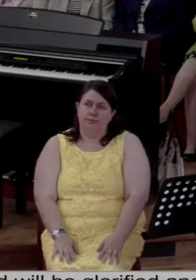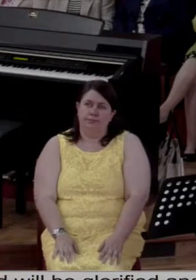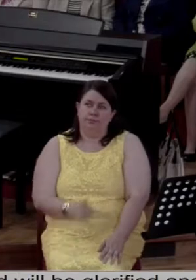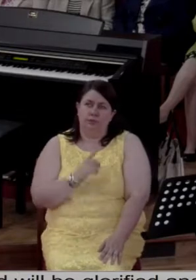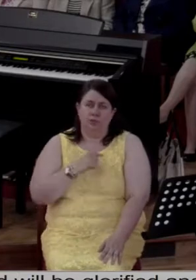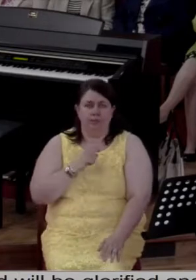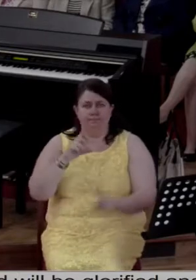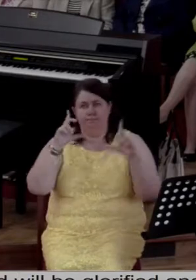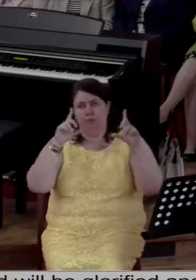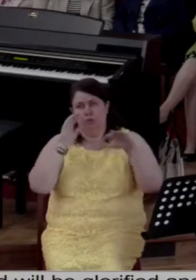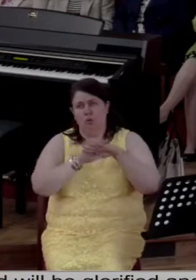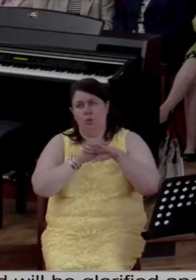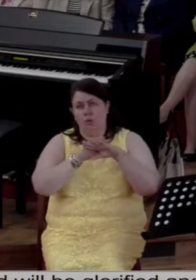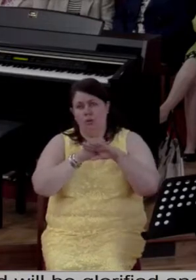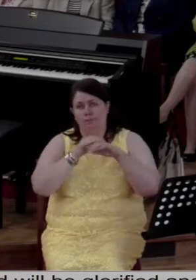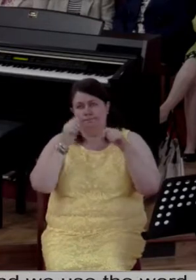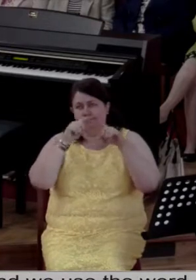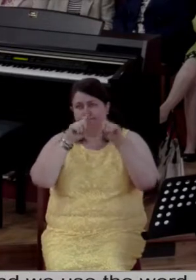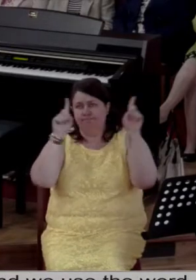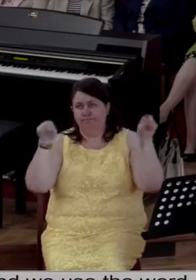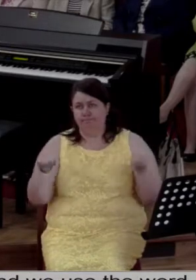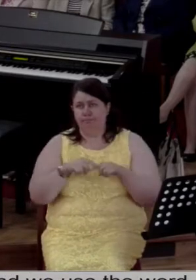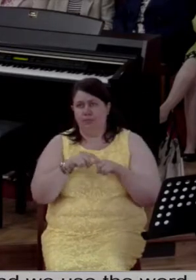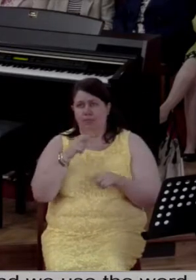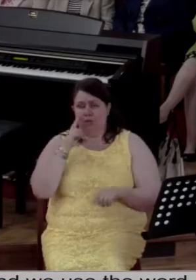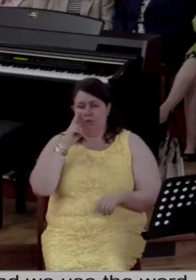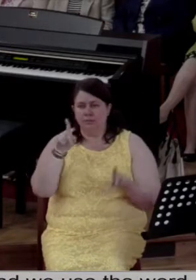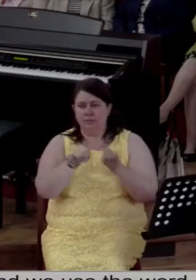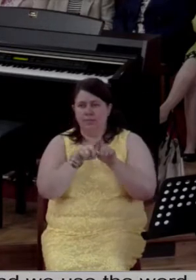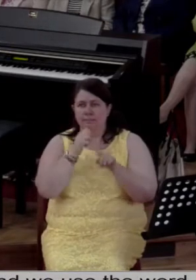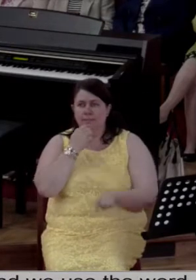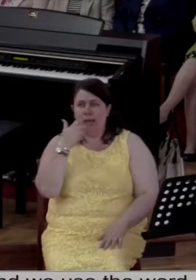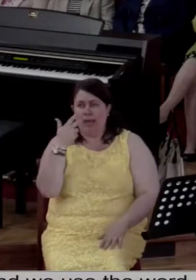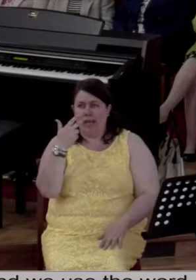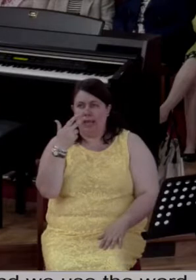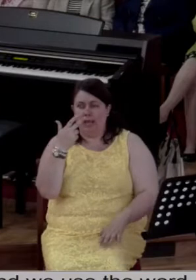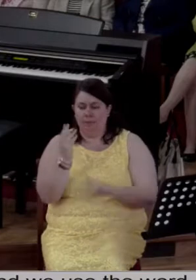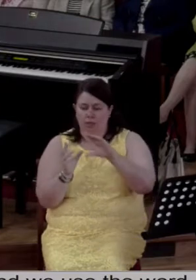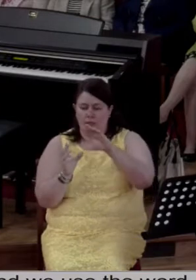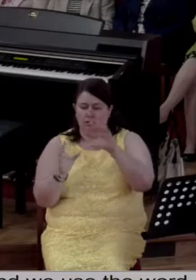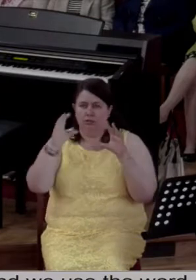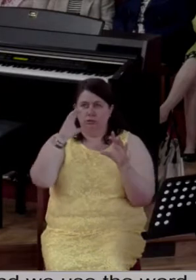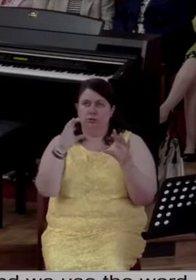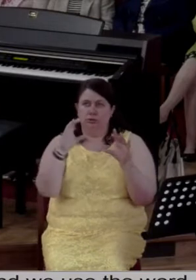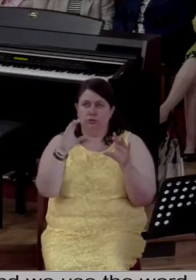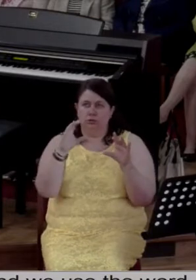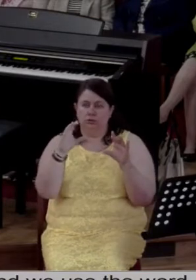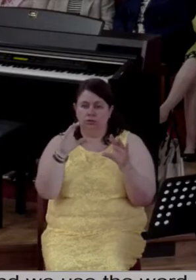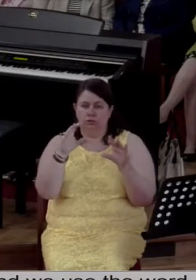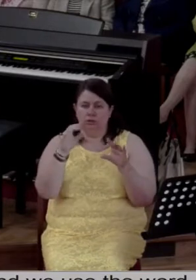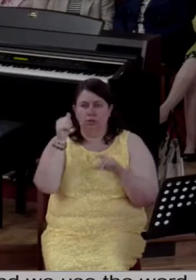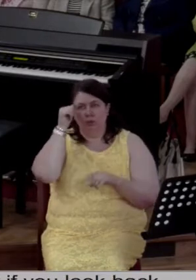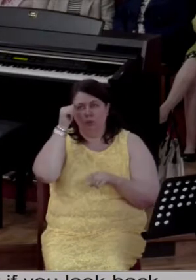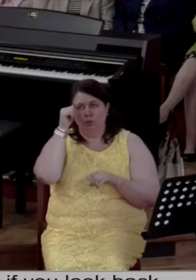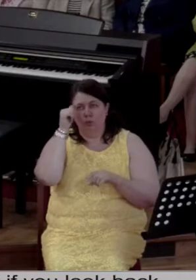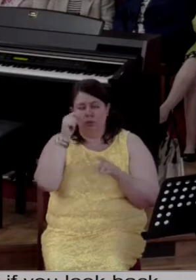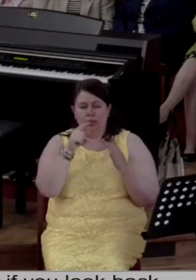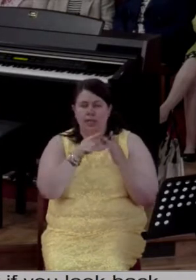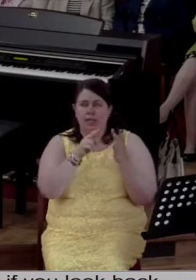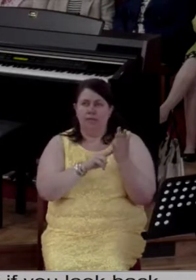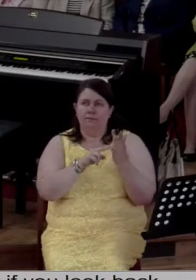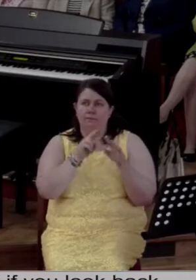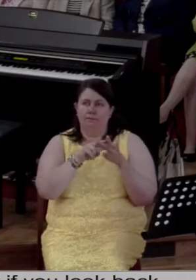up on the screen. It looks like a number 8 lying on its side, but those of you who know better will know it's a symbol